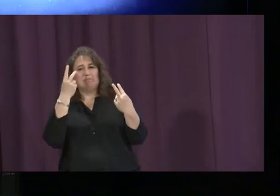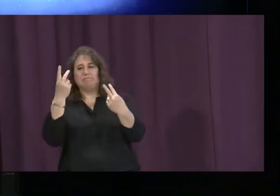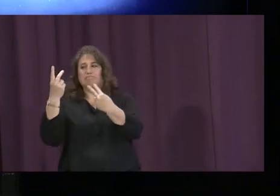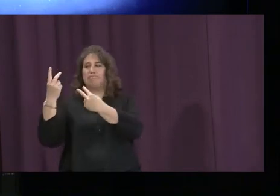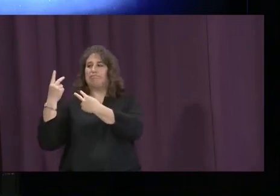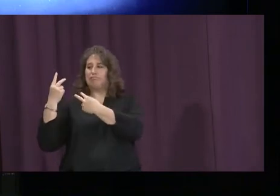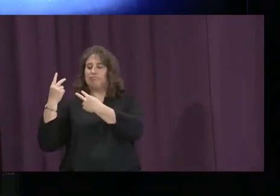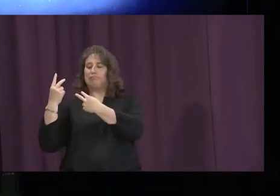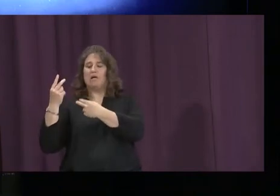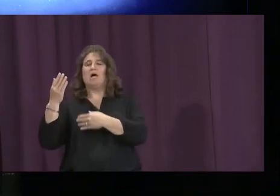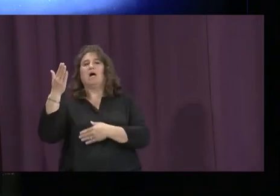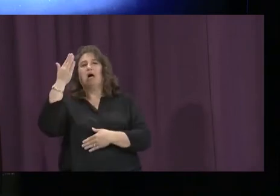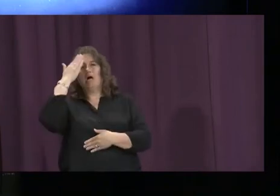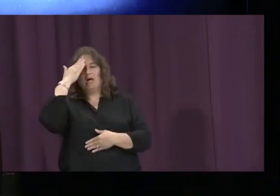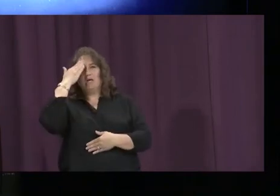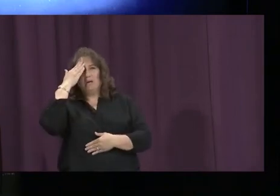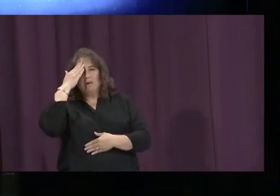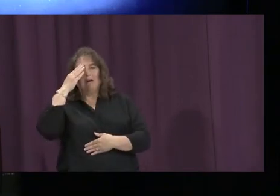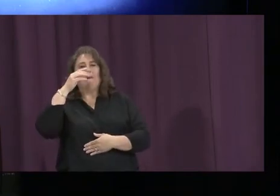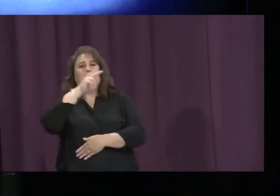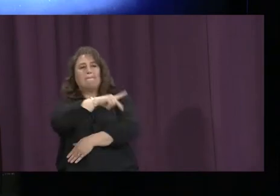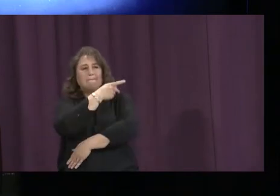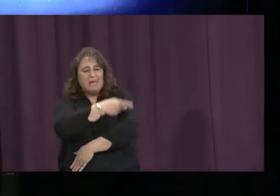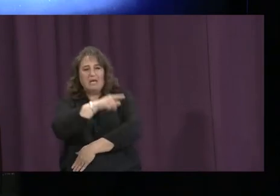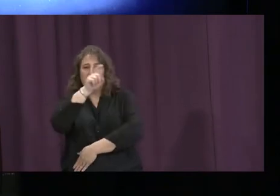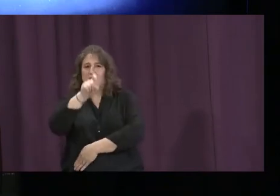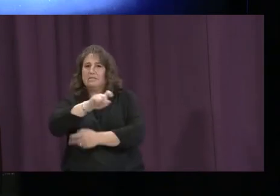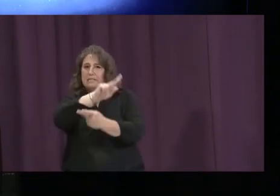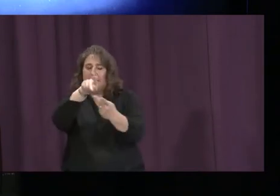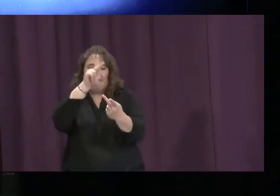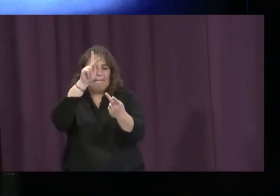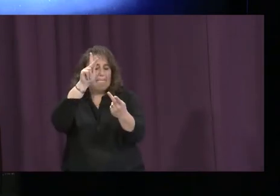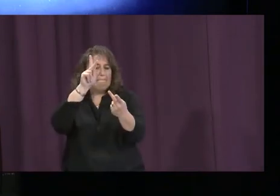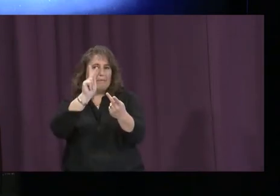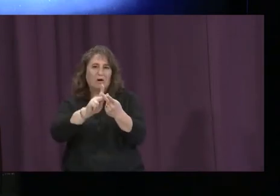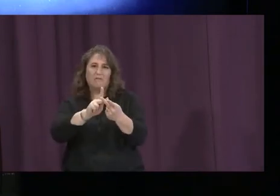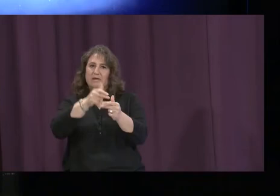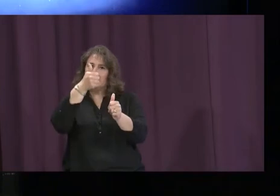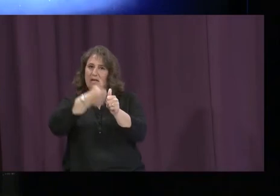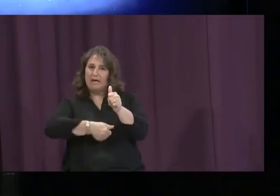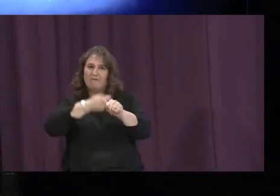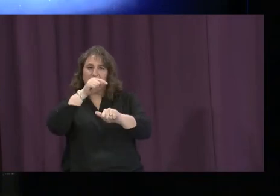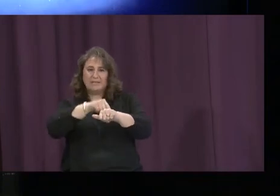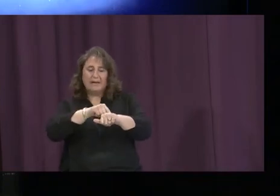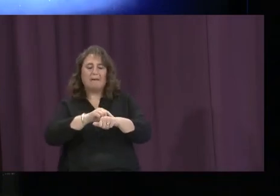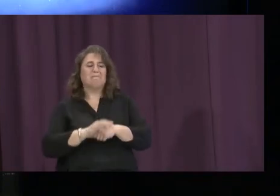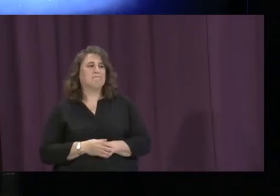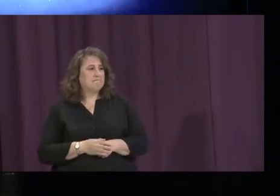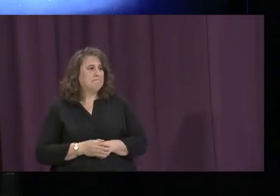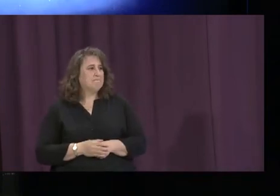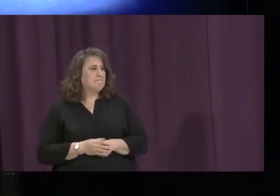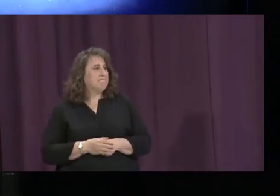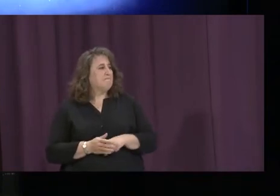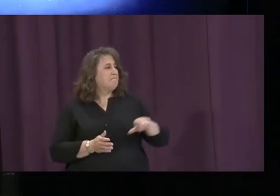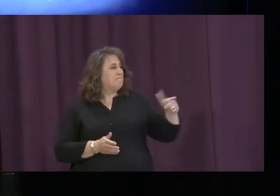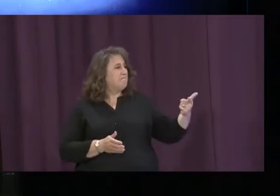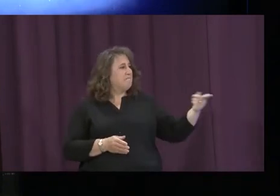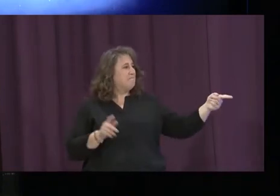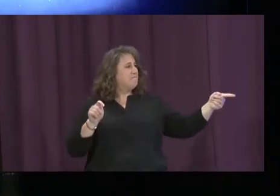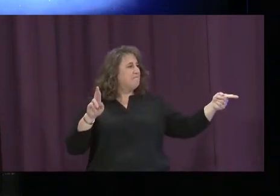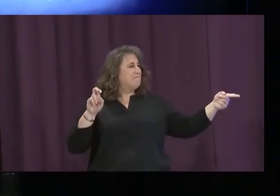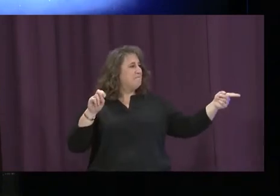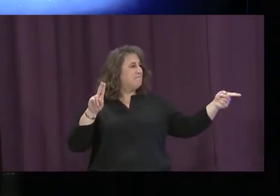get it right. I have patients to care for. So I had to level up and step up. Right. I'll pass it on to you.